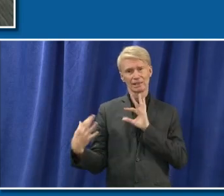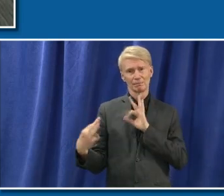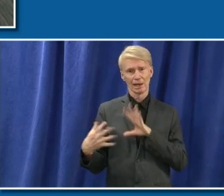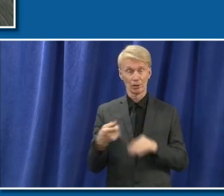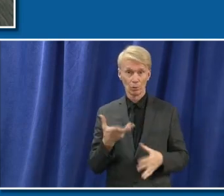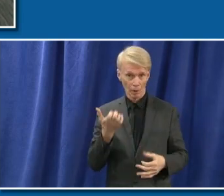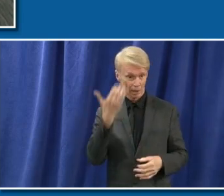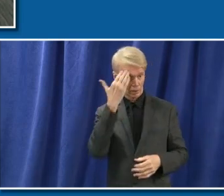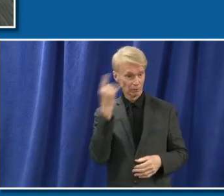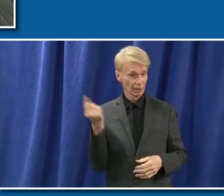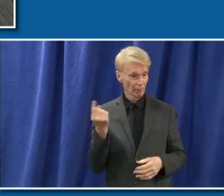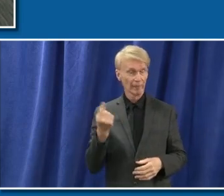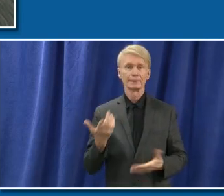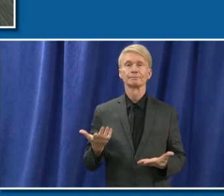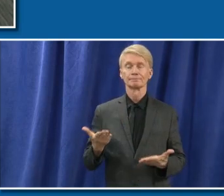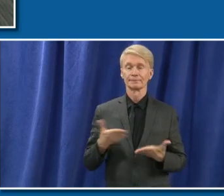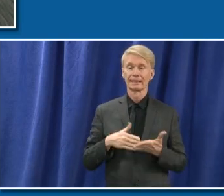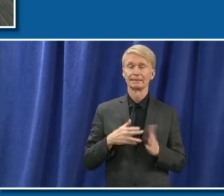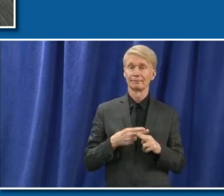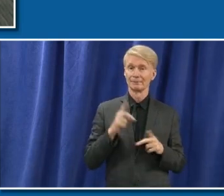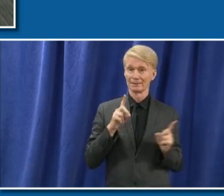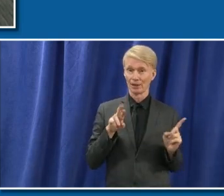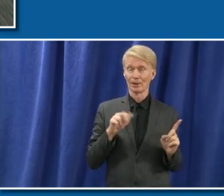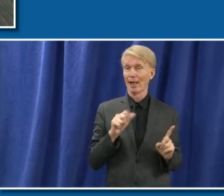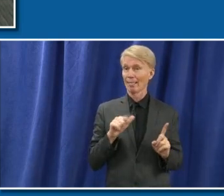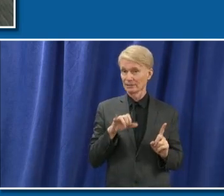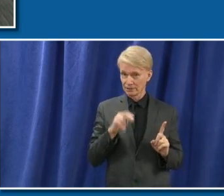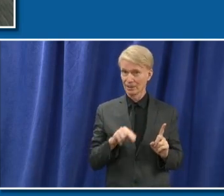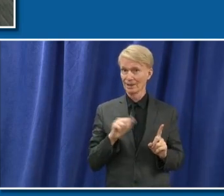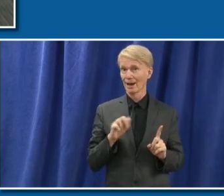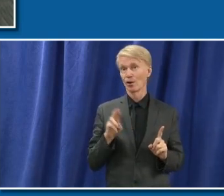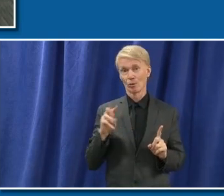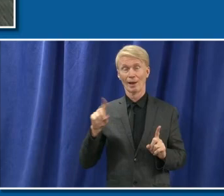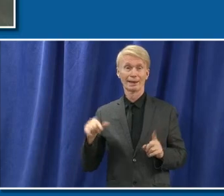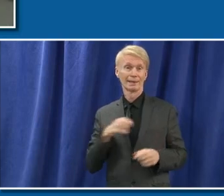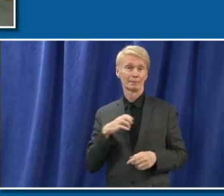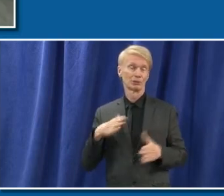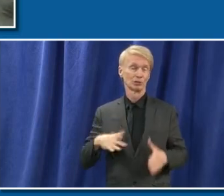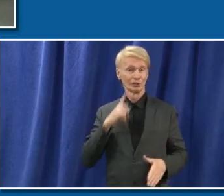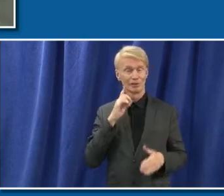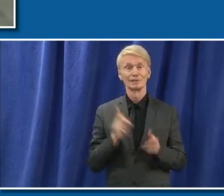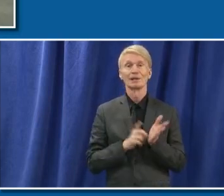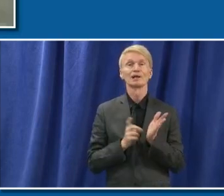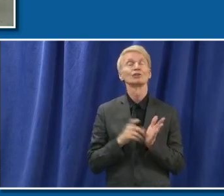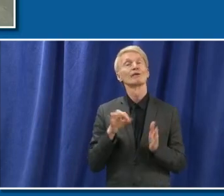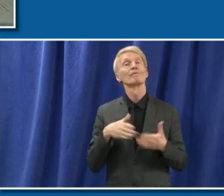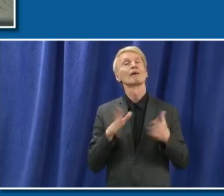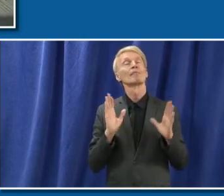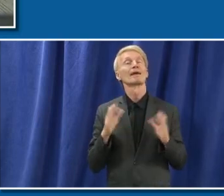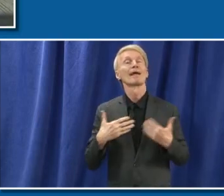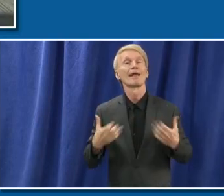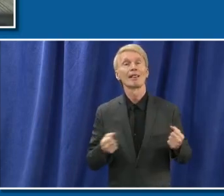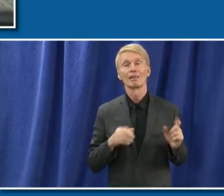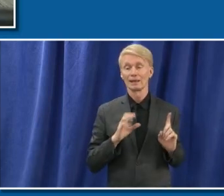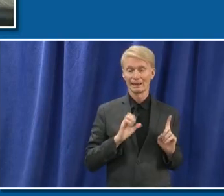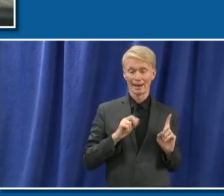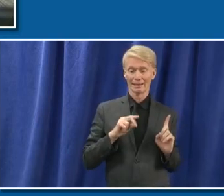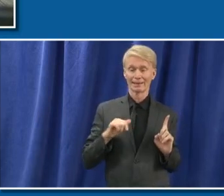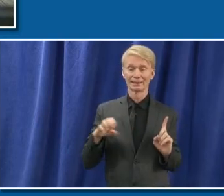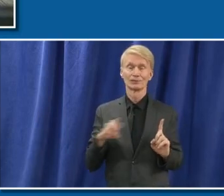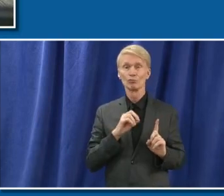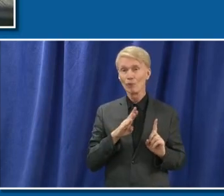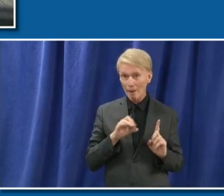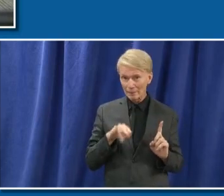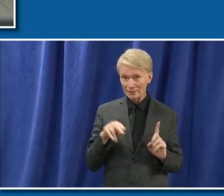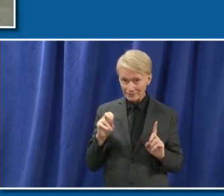need. Again, I'm Dr. Allison Arwady, Commissioner at the Chicago Department of Public Health. This is Dr. Candace Robinson, one of our medical directors at the